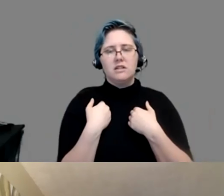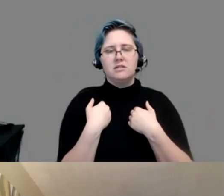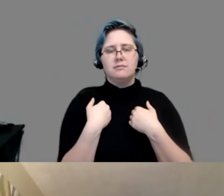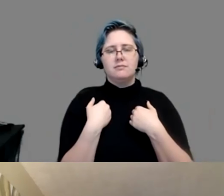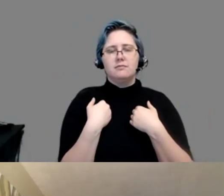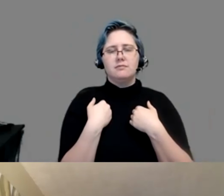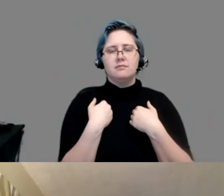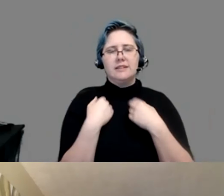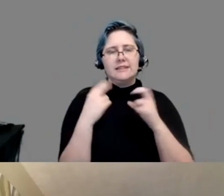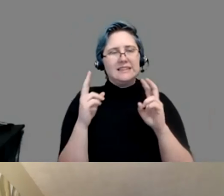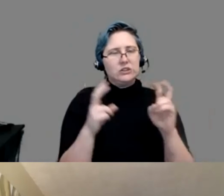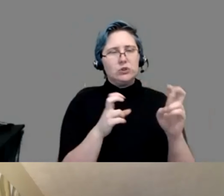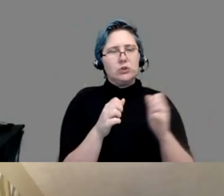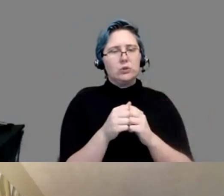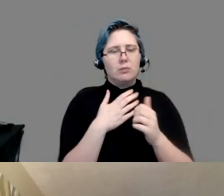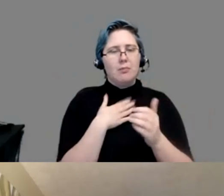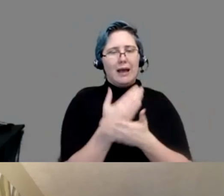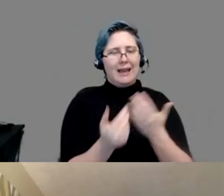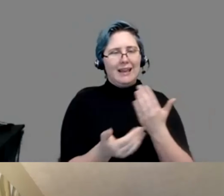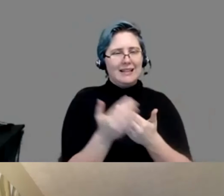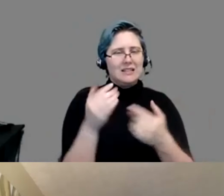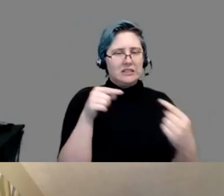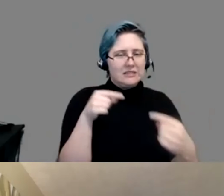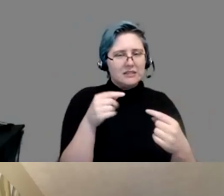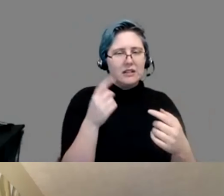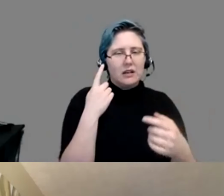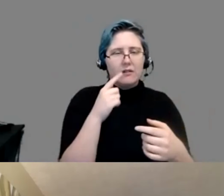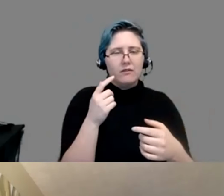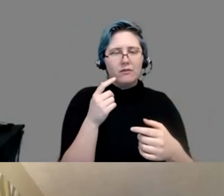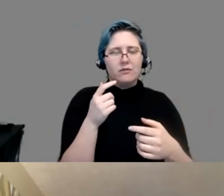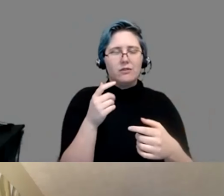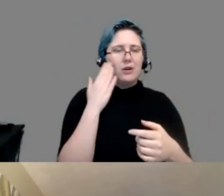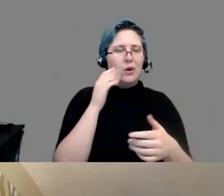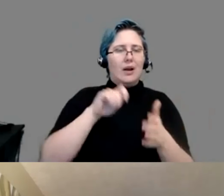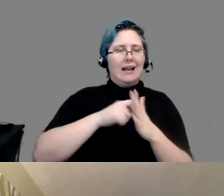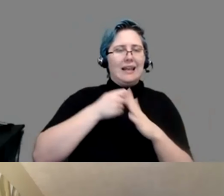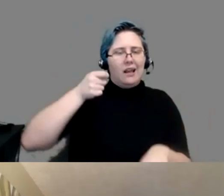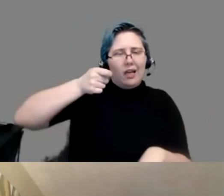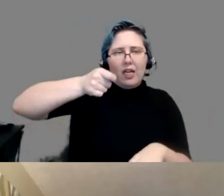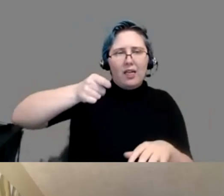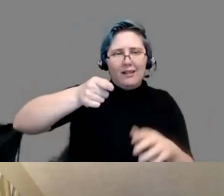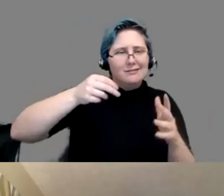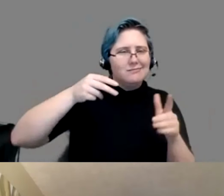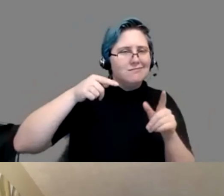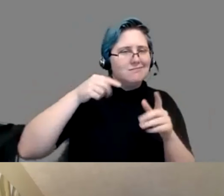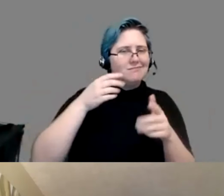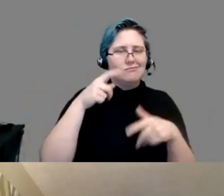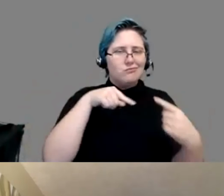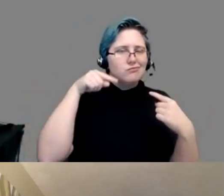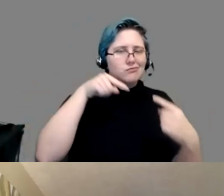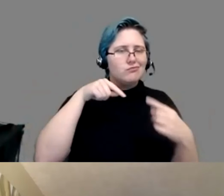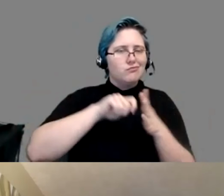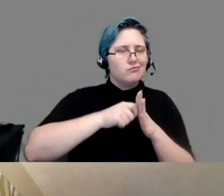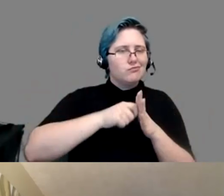I have issues with my hands as well as far as putting the key in a lock. And